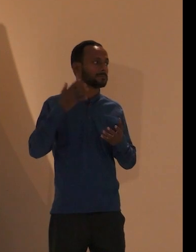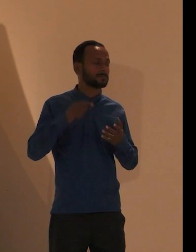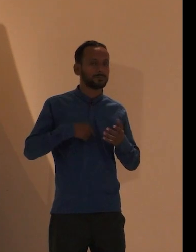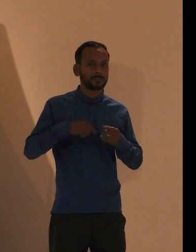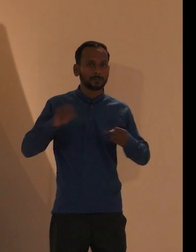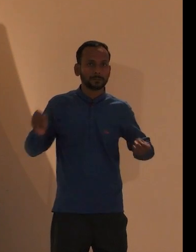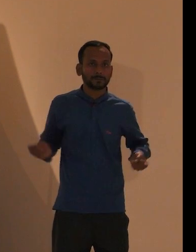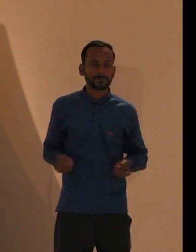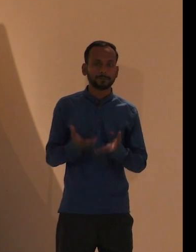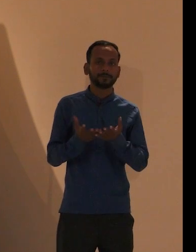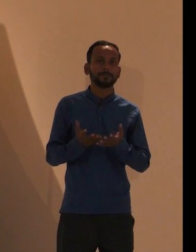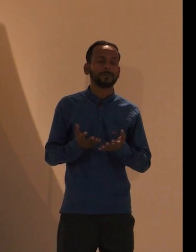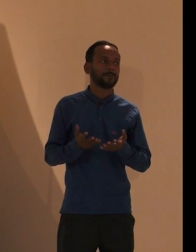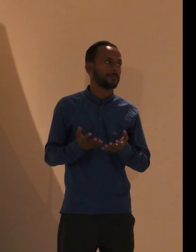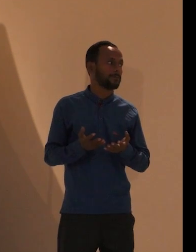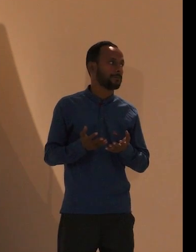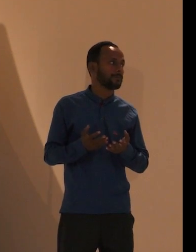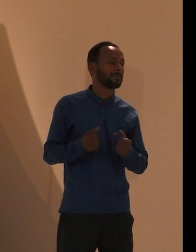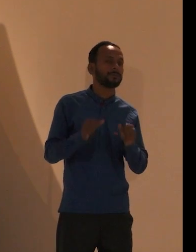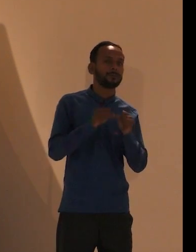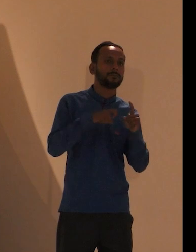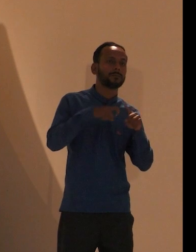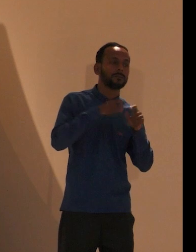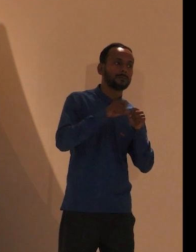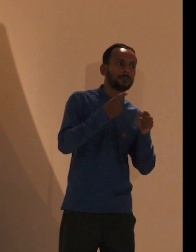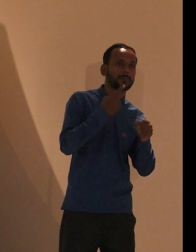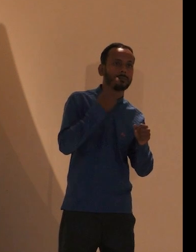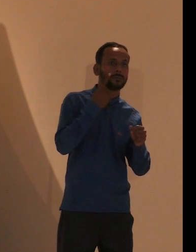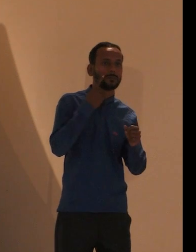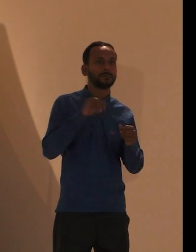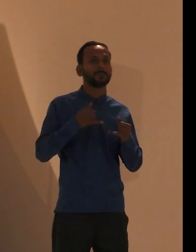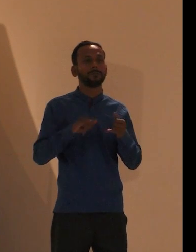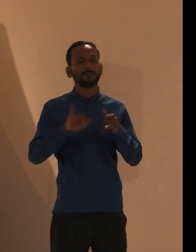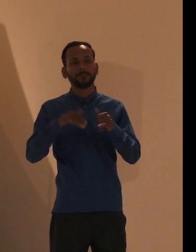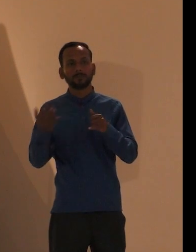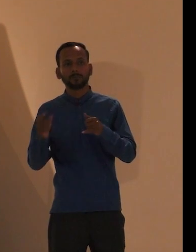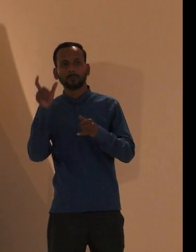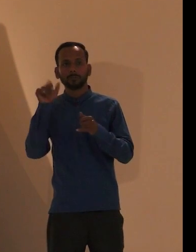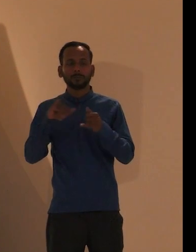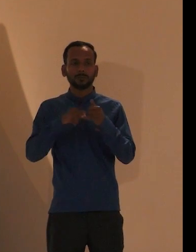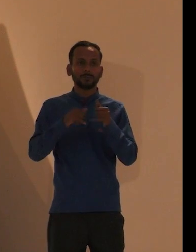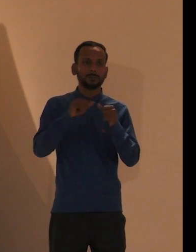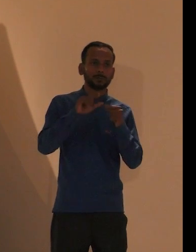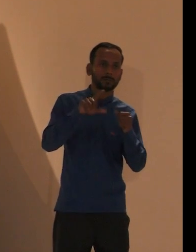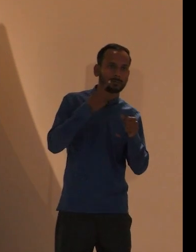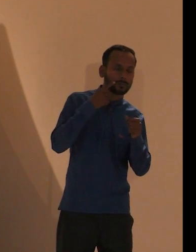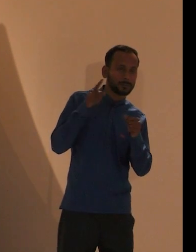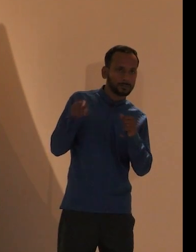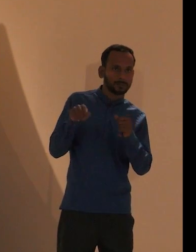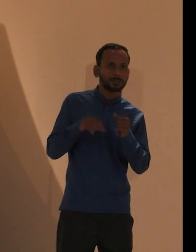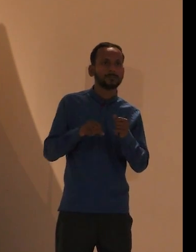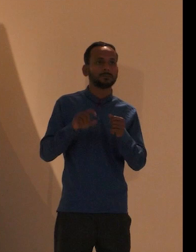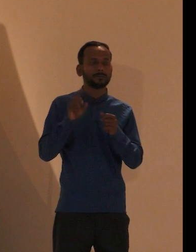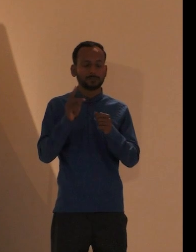started with the archives of Shalil Chaudhuri and Manna De and Shudhin Das Gupta. And here is a